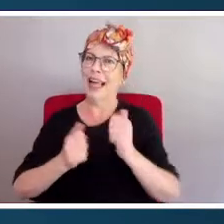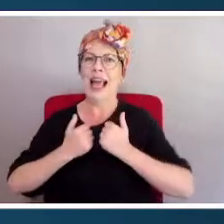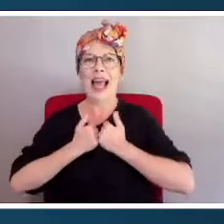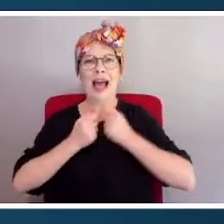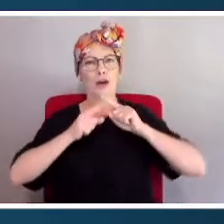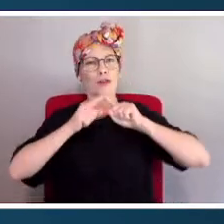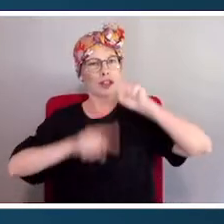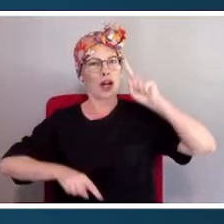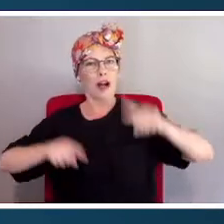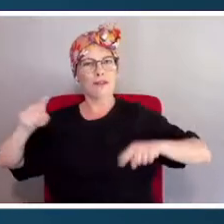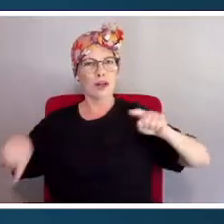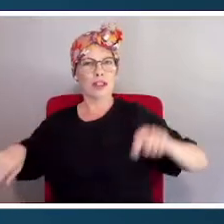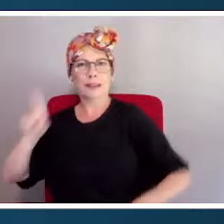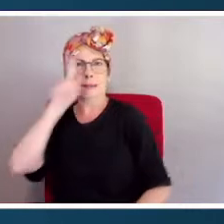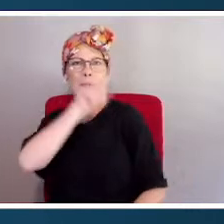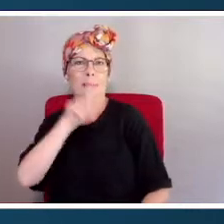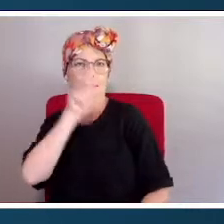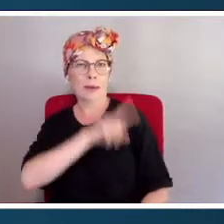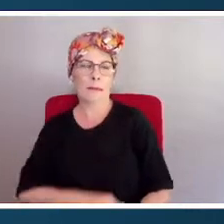Excellencies, ladies and gentlemen,